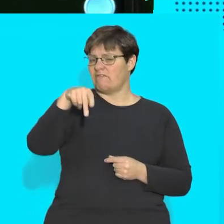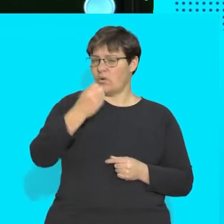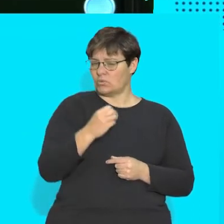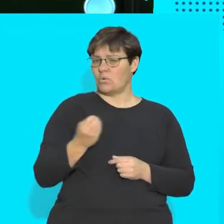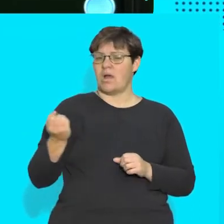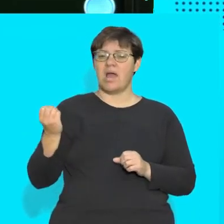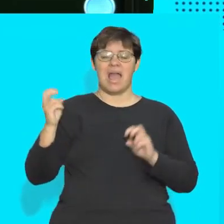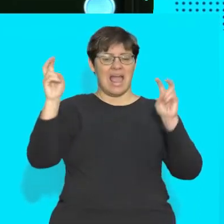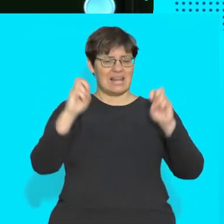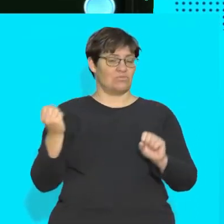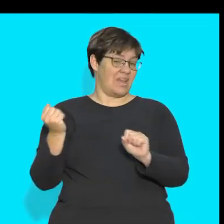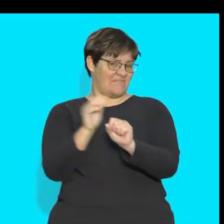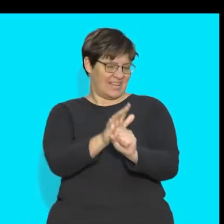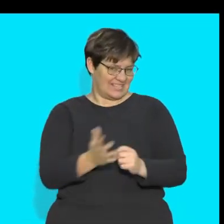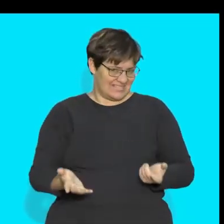the photoelectric effect.